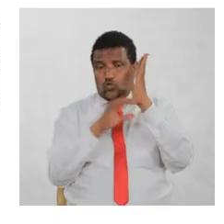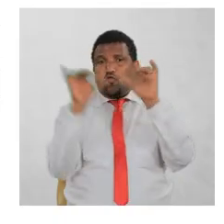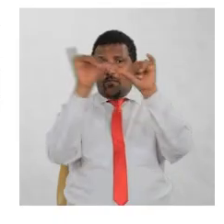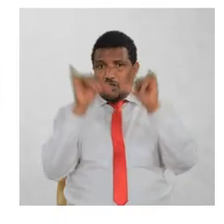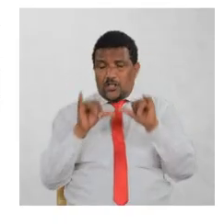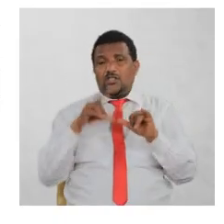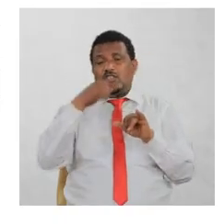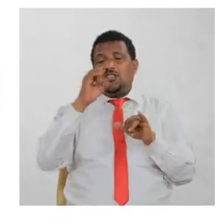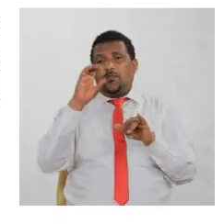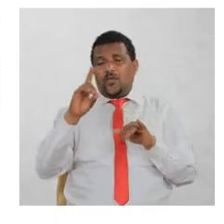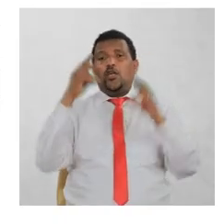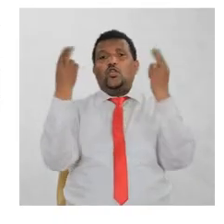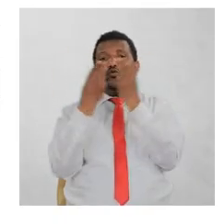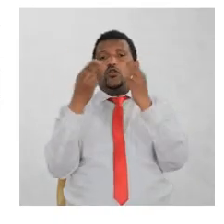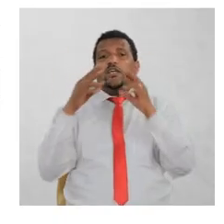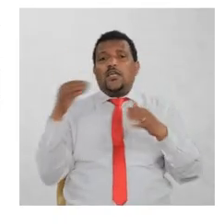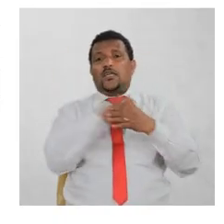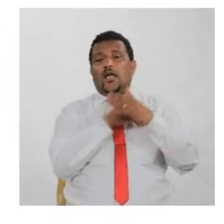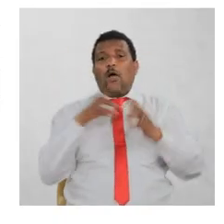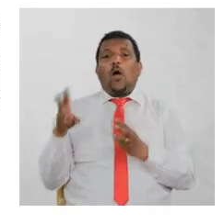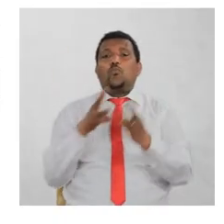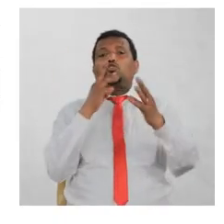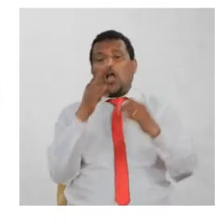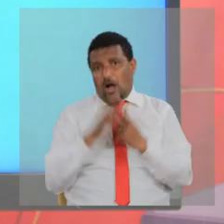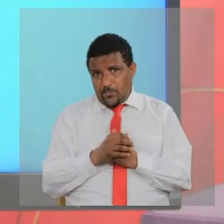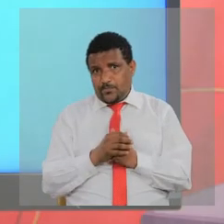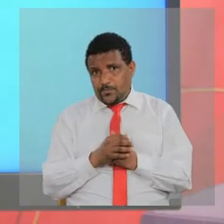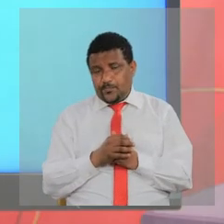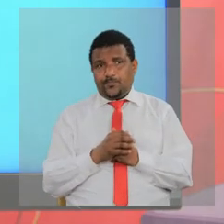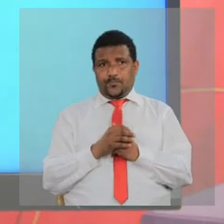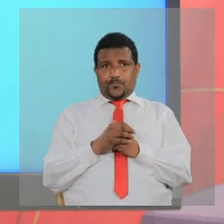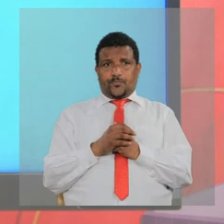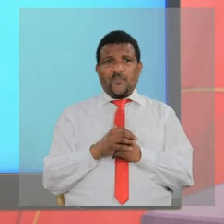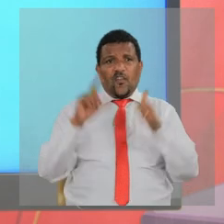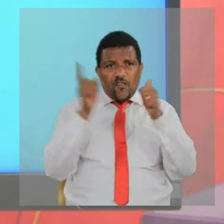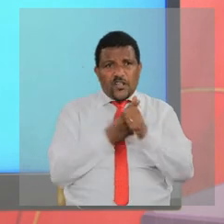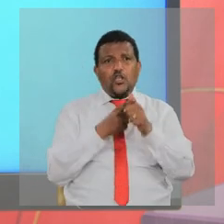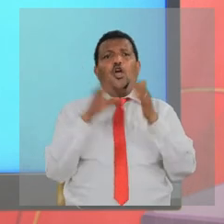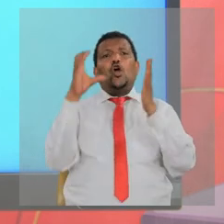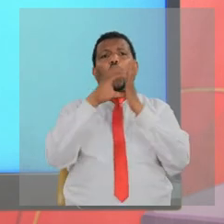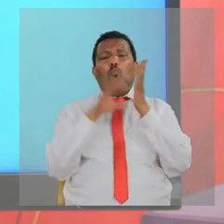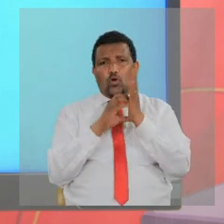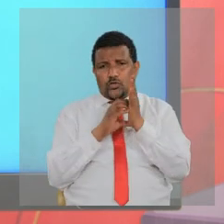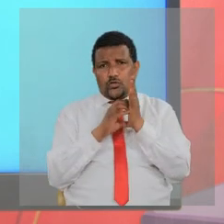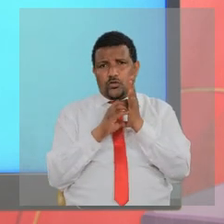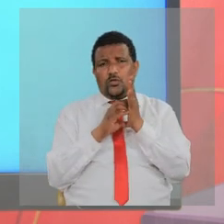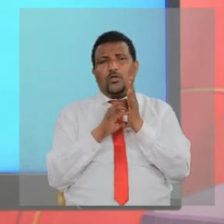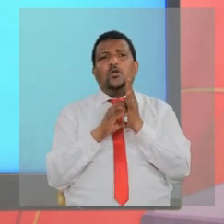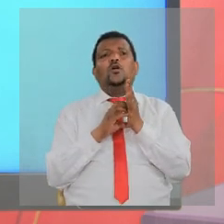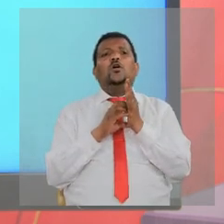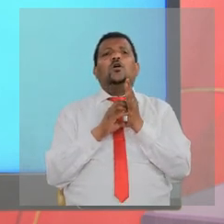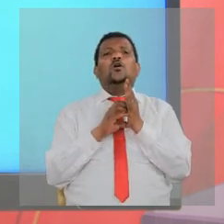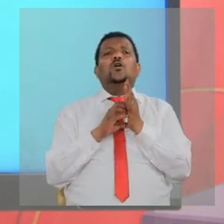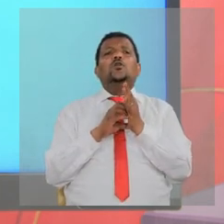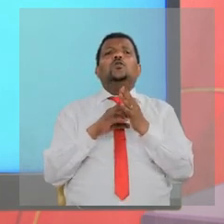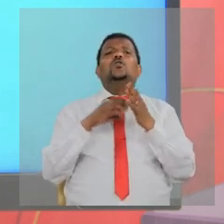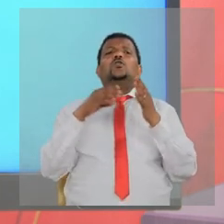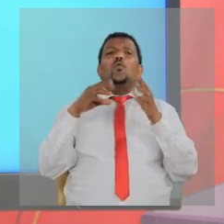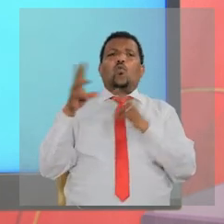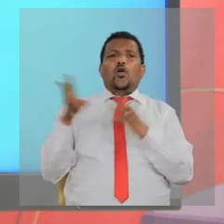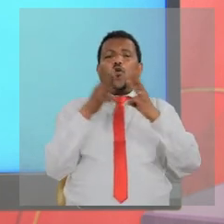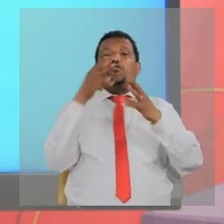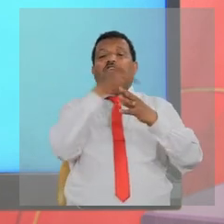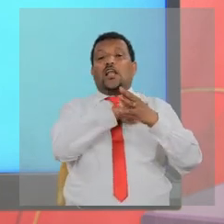measuring GDP using the income approach are: first, compensation of employees. This is the wage